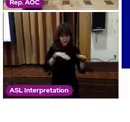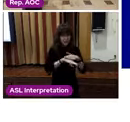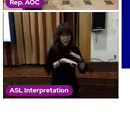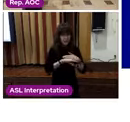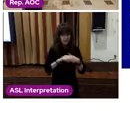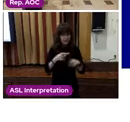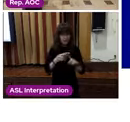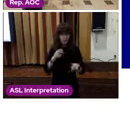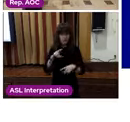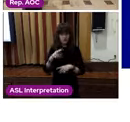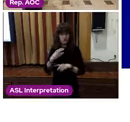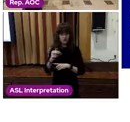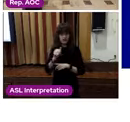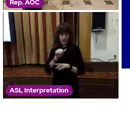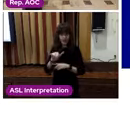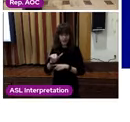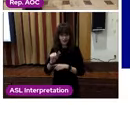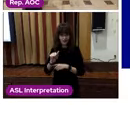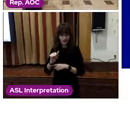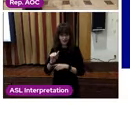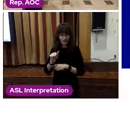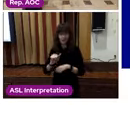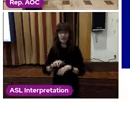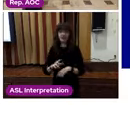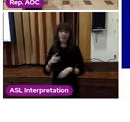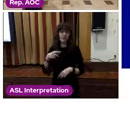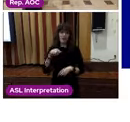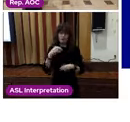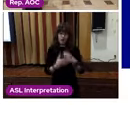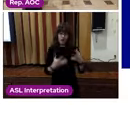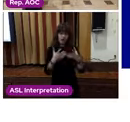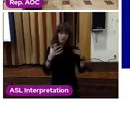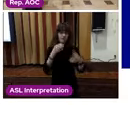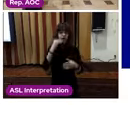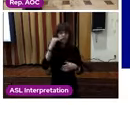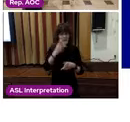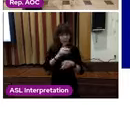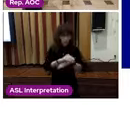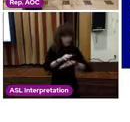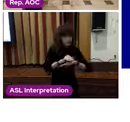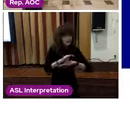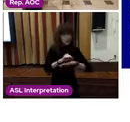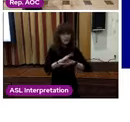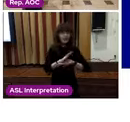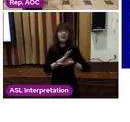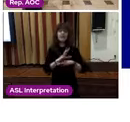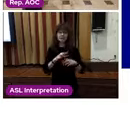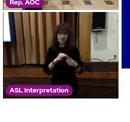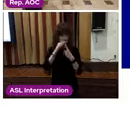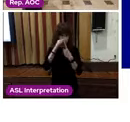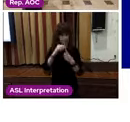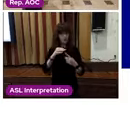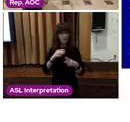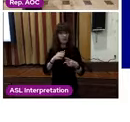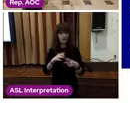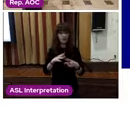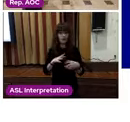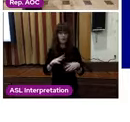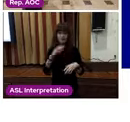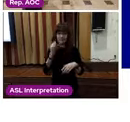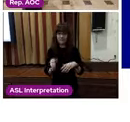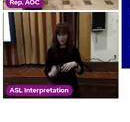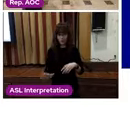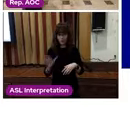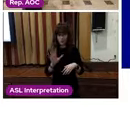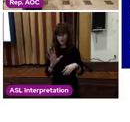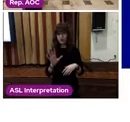CDC, which provides a lot of housing counseling, particularly language support for our South Asian brothers and